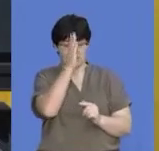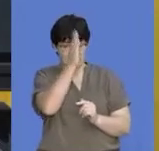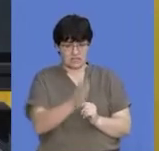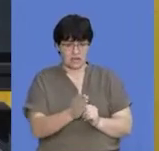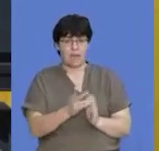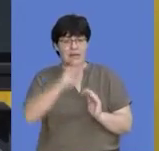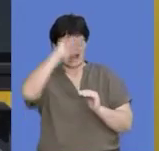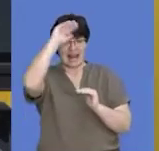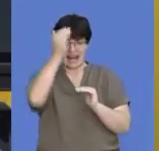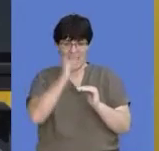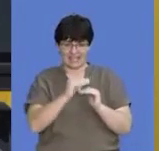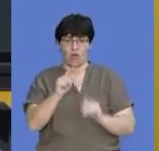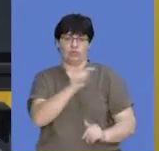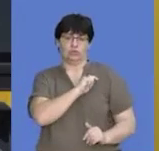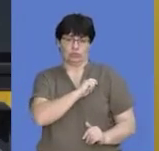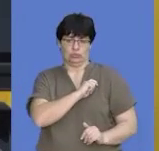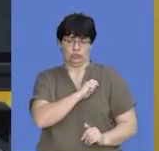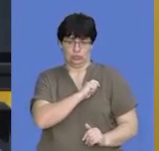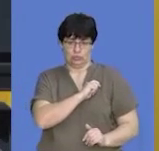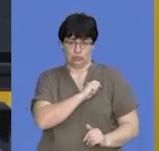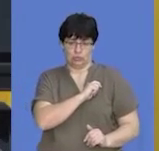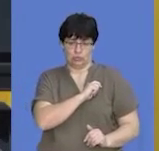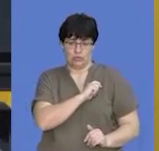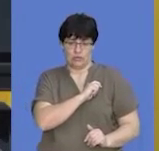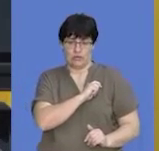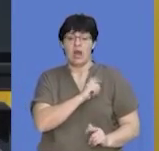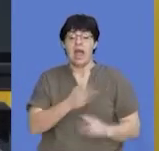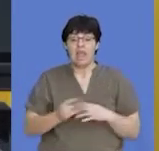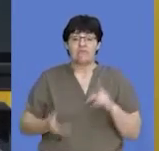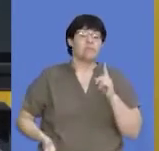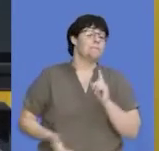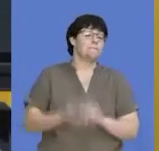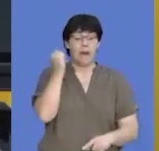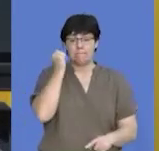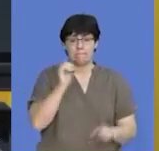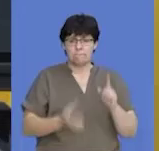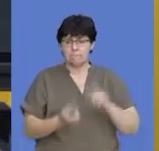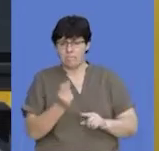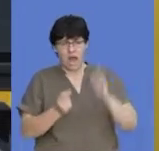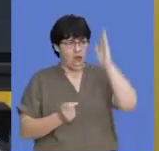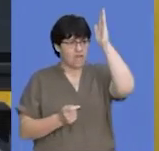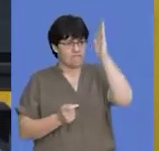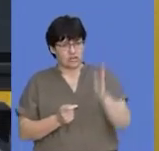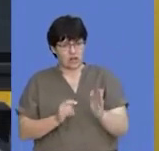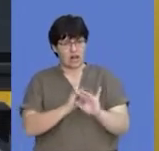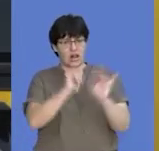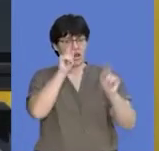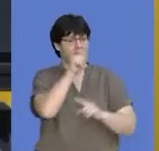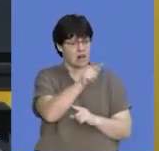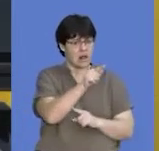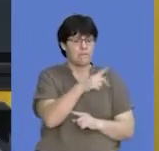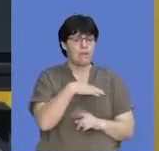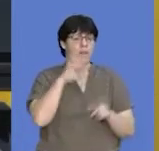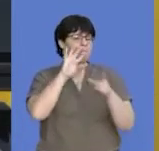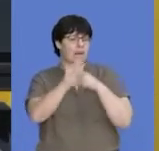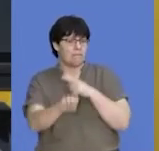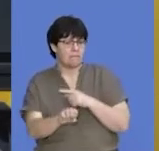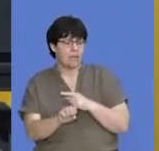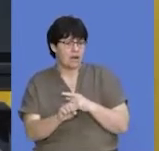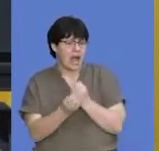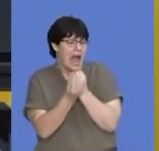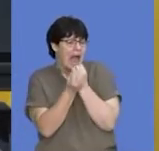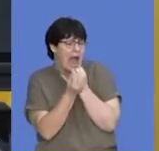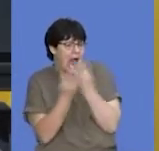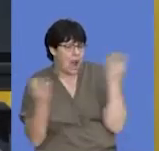reduced version of reality. When I'm trying to determine the vertical exaggeration, I'm trying to determine by